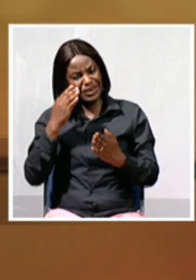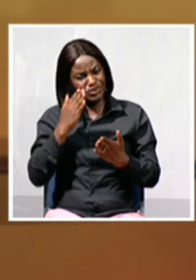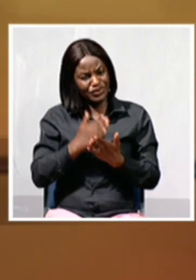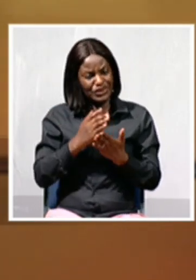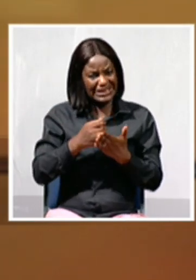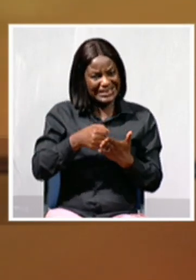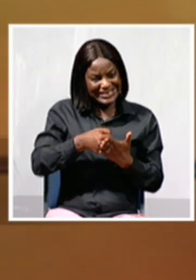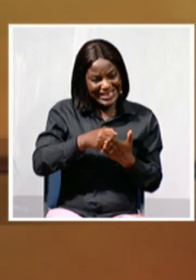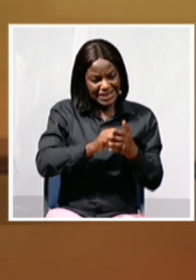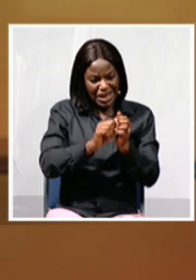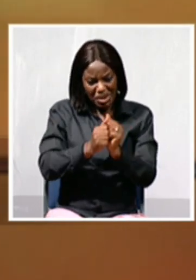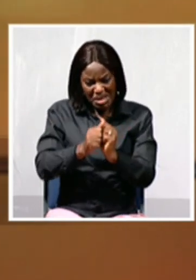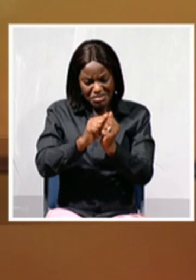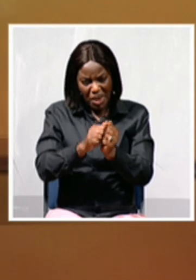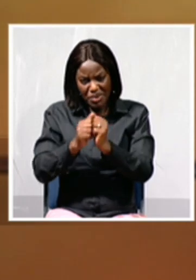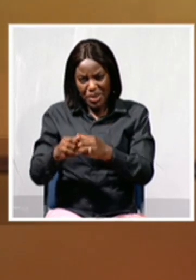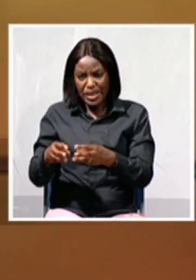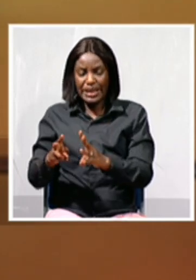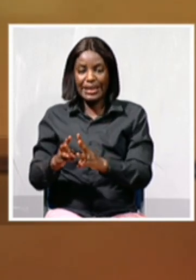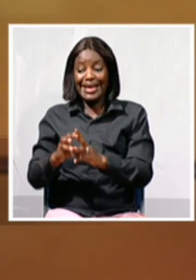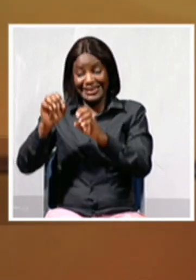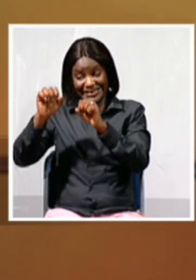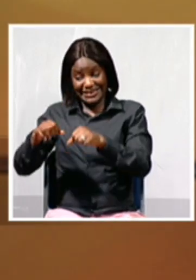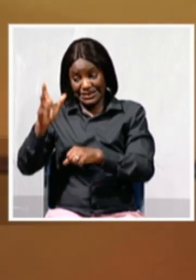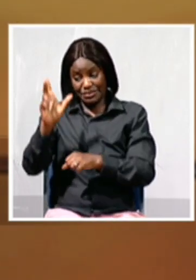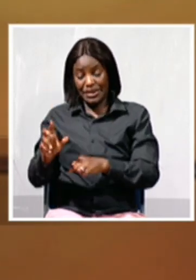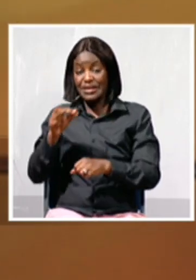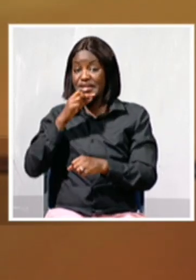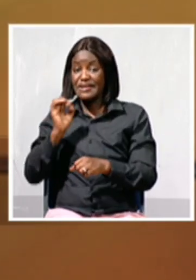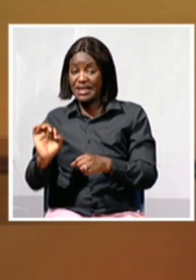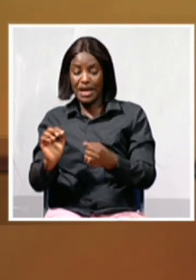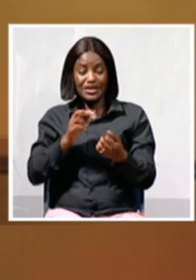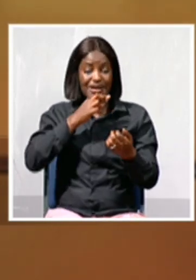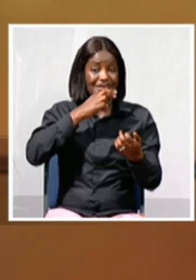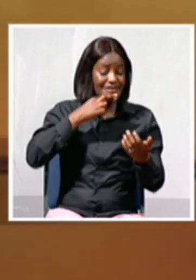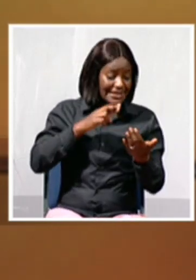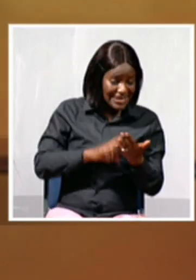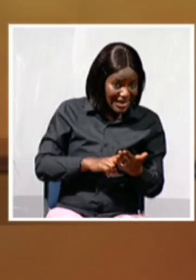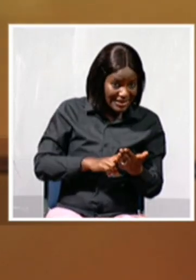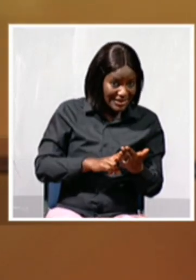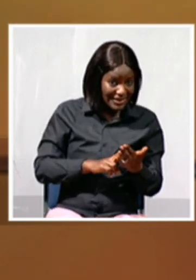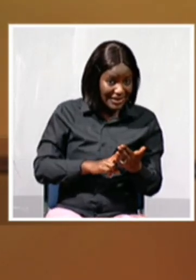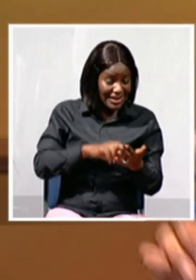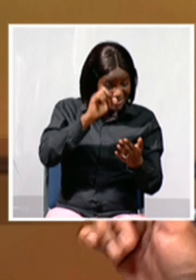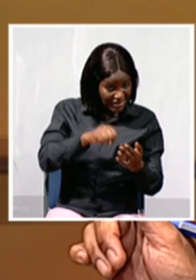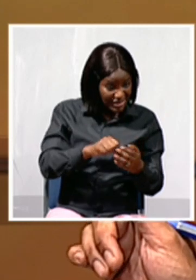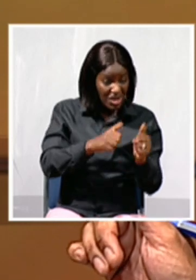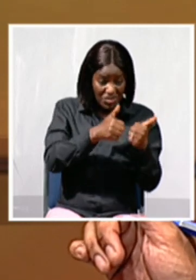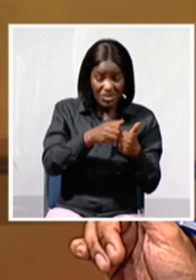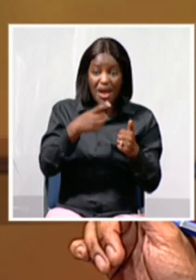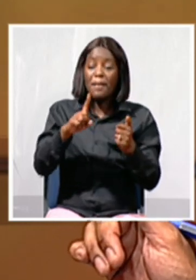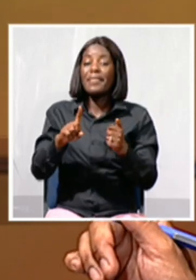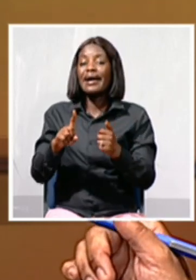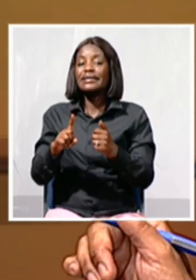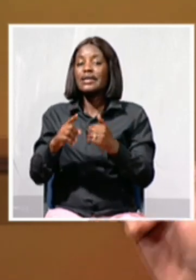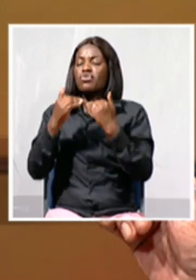register as a voter, but what is more important is for you to go stand in the queue and cast your vote. So, on a public holiday. On a